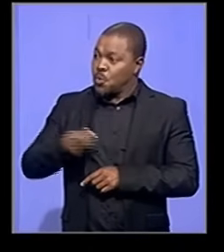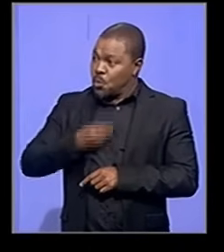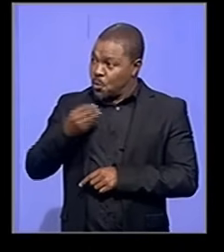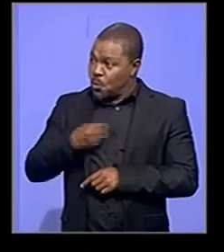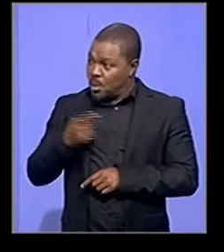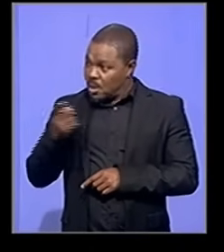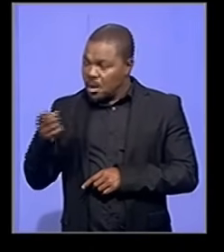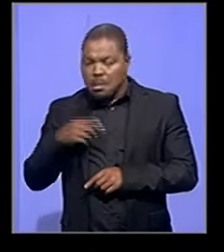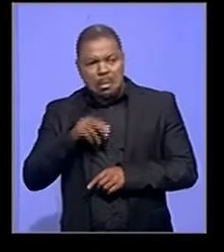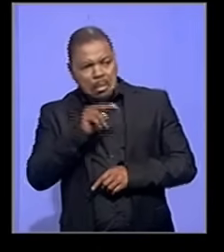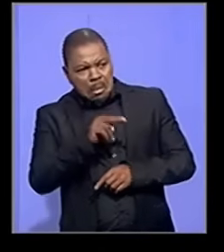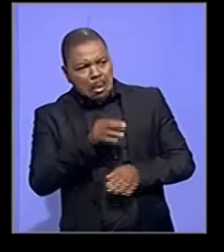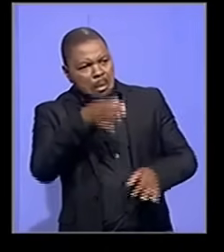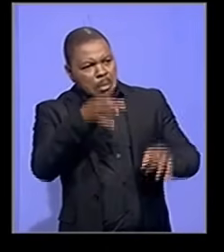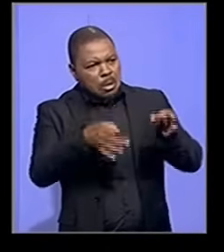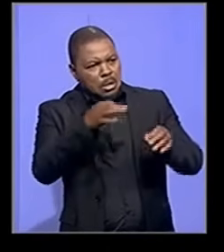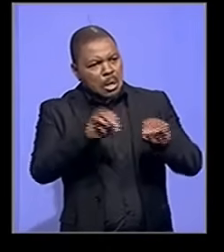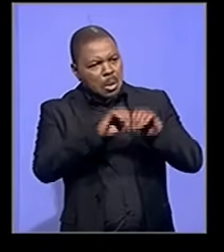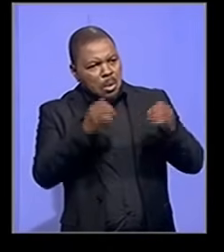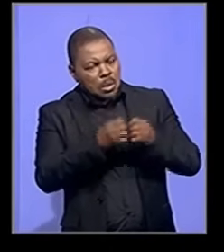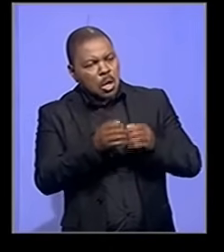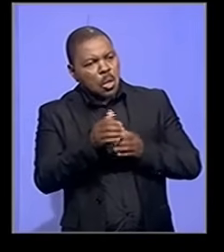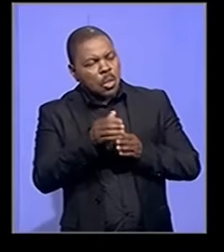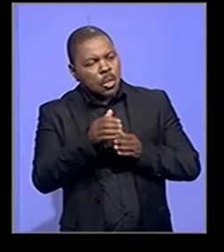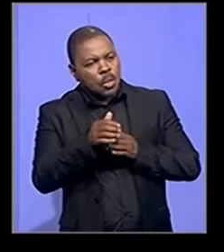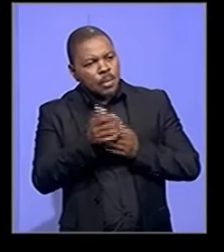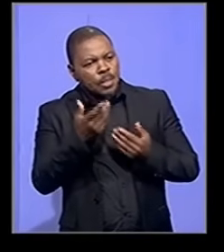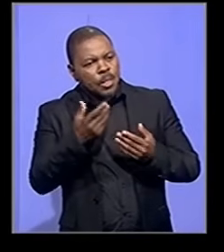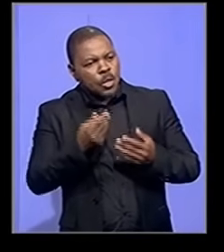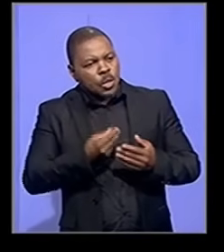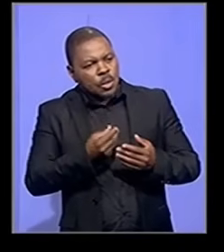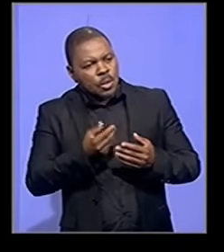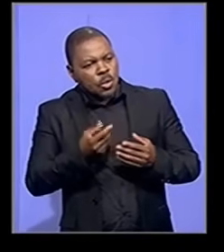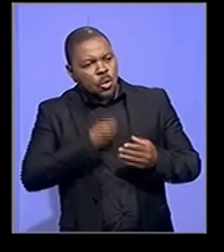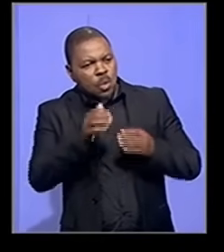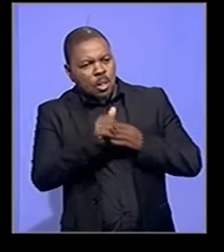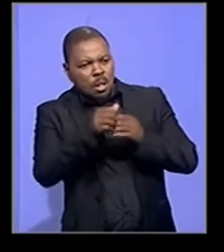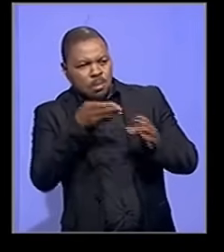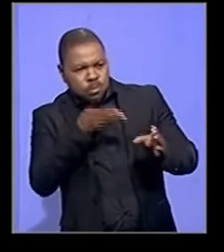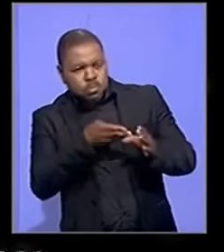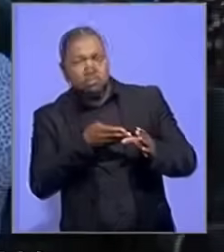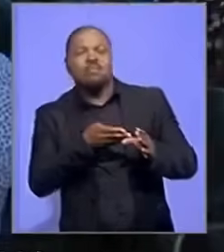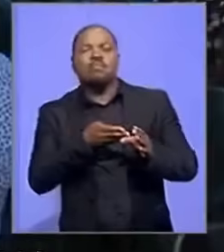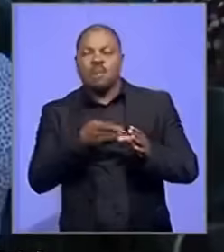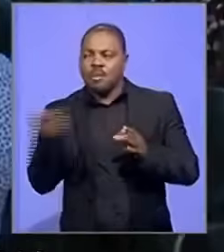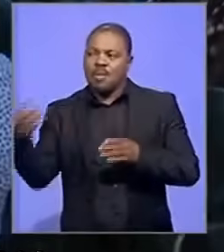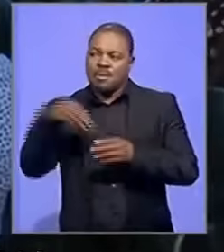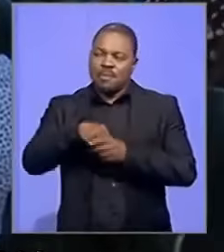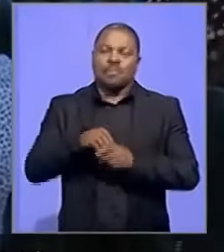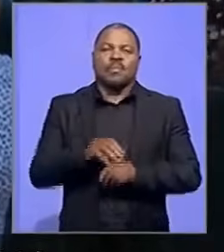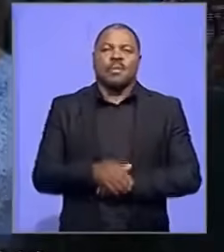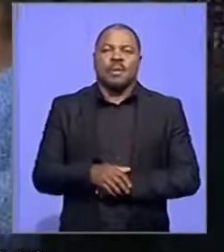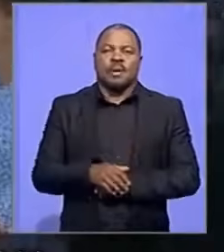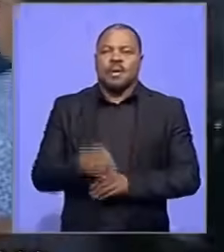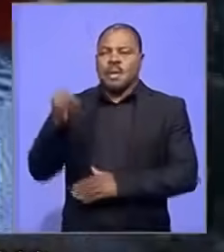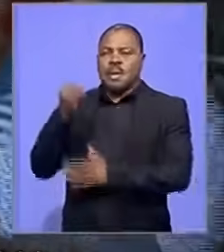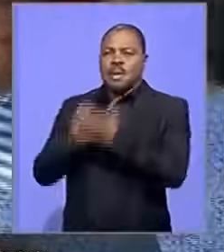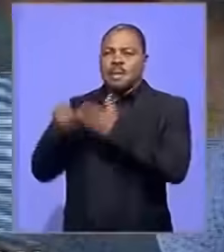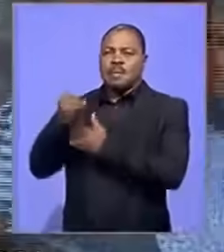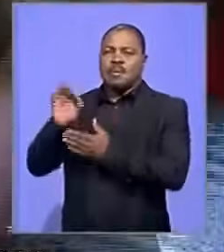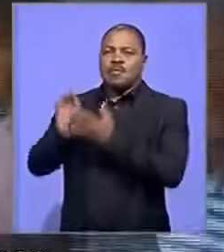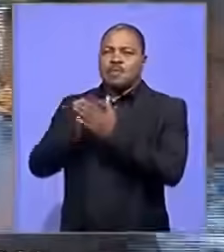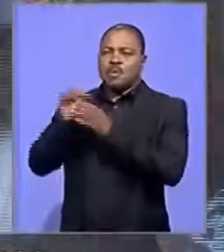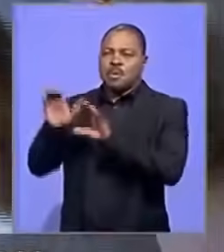to the new political landscape brought about by the results of the recent elections. Komishene yeo ikemego ya